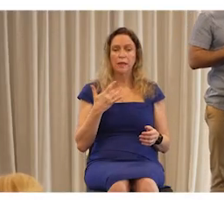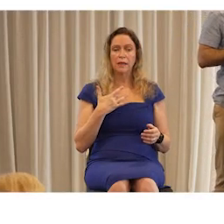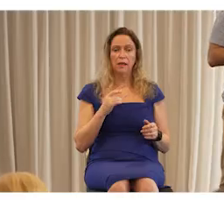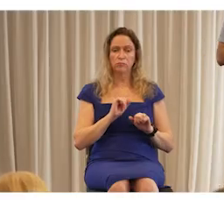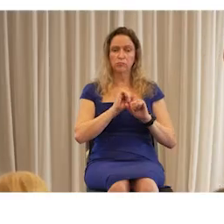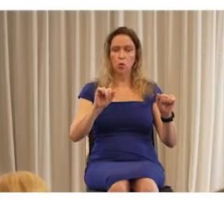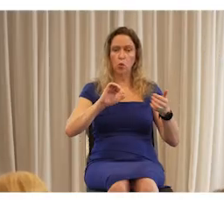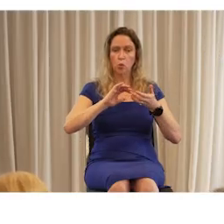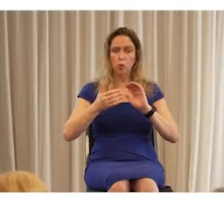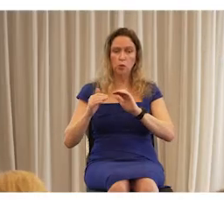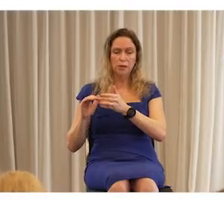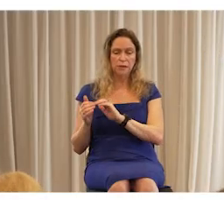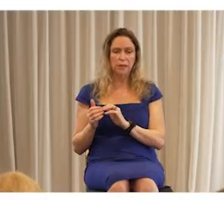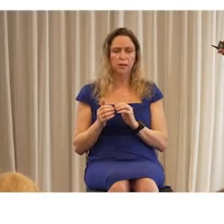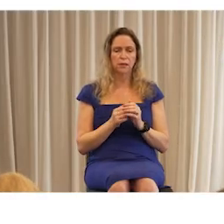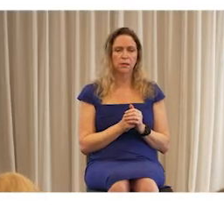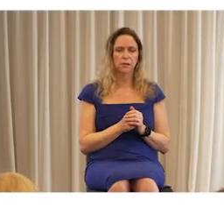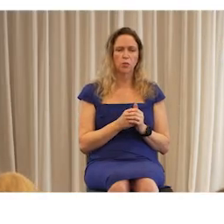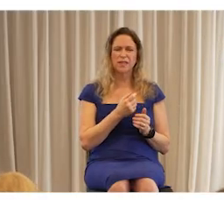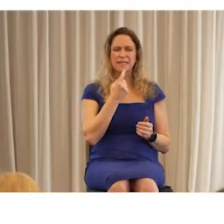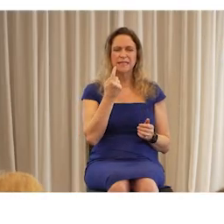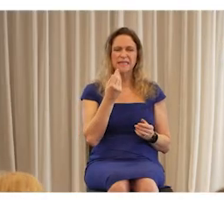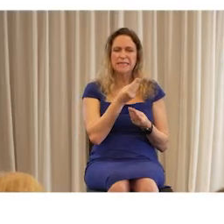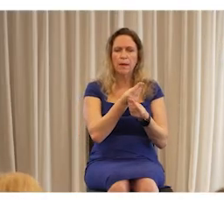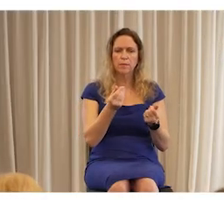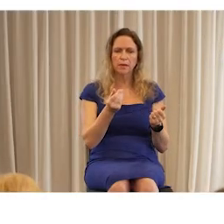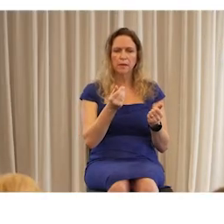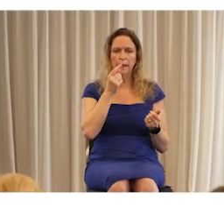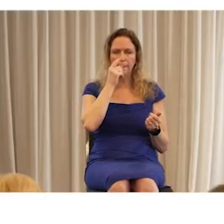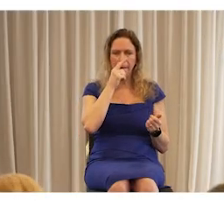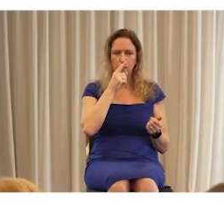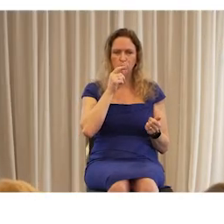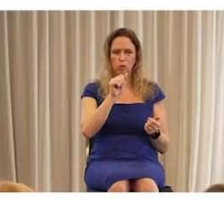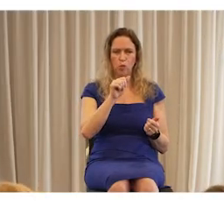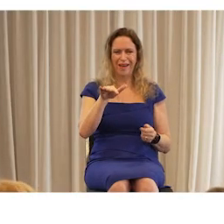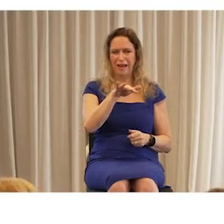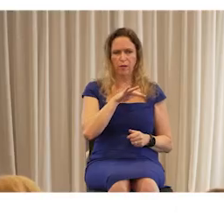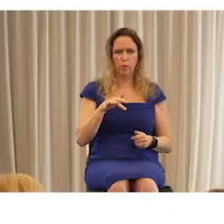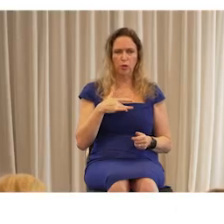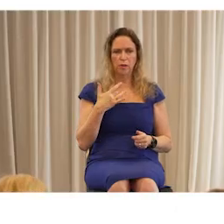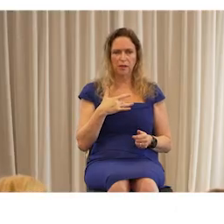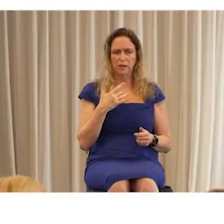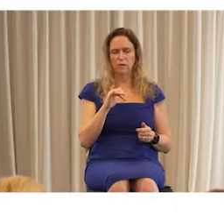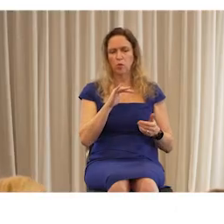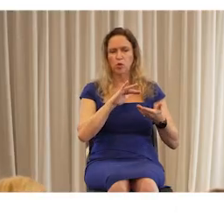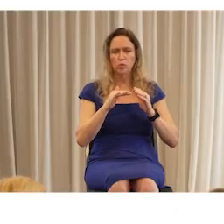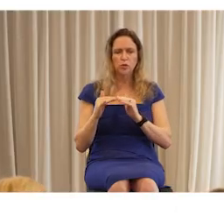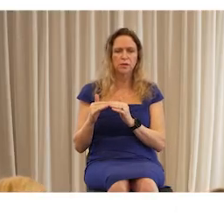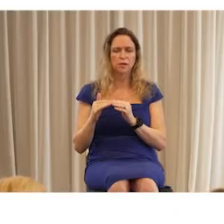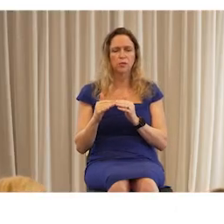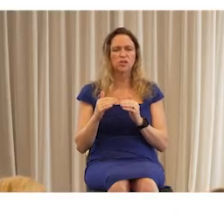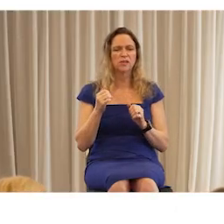from, what's something that people have done together in your local neighborhood or your local community that's made the community